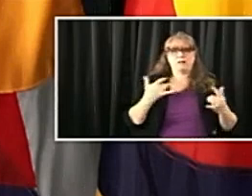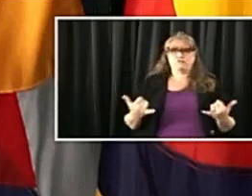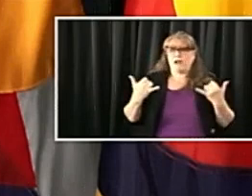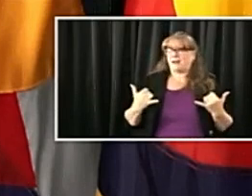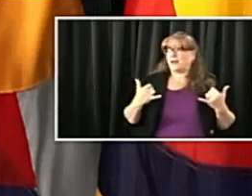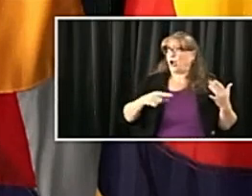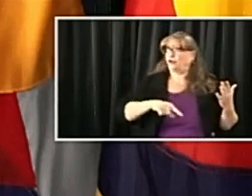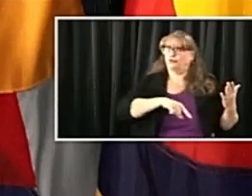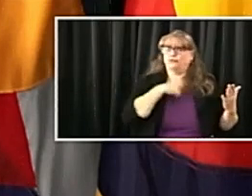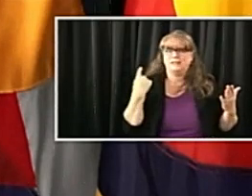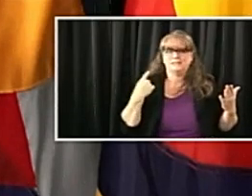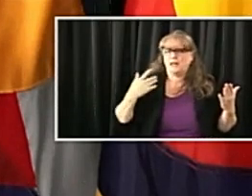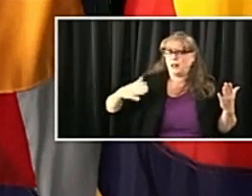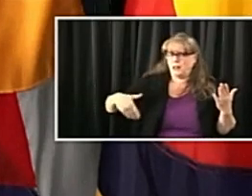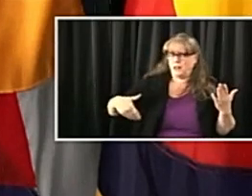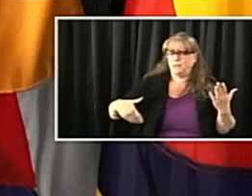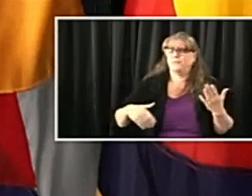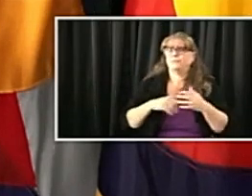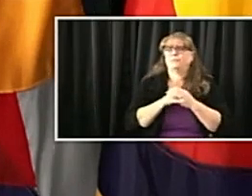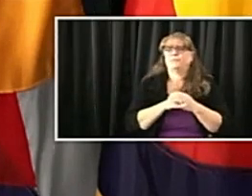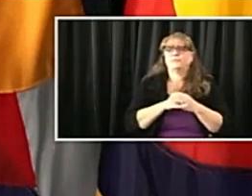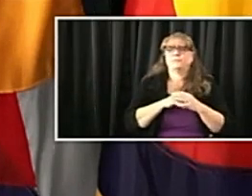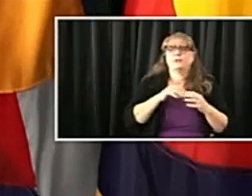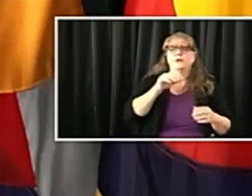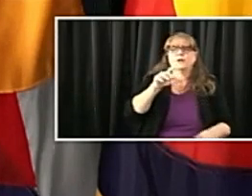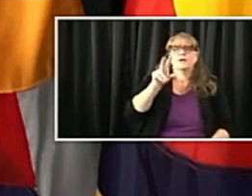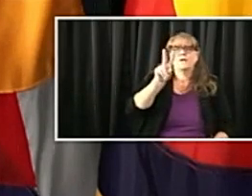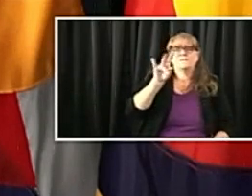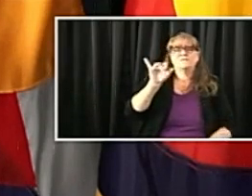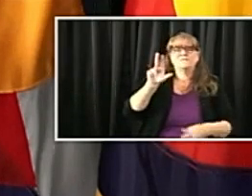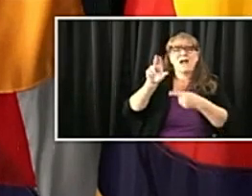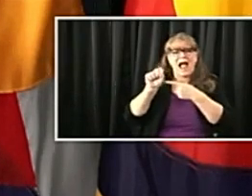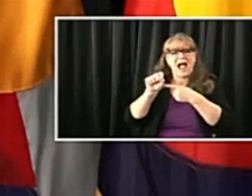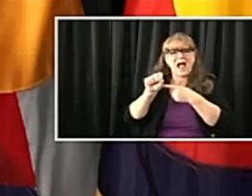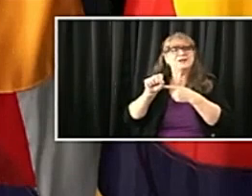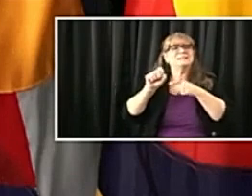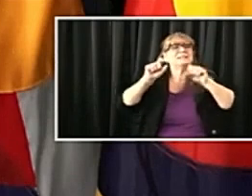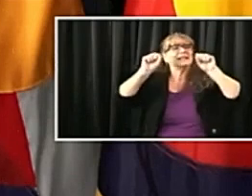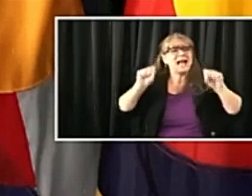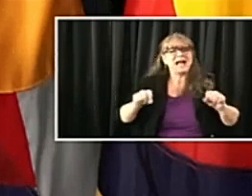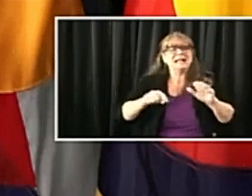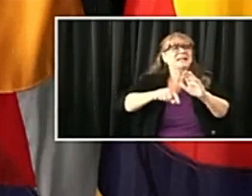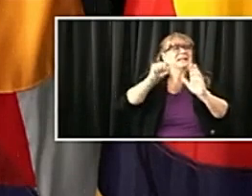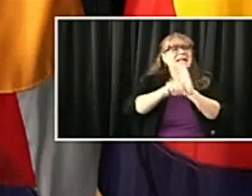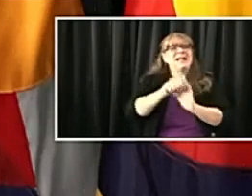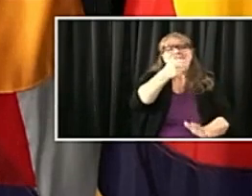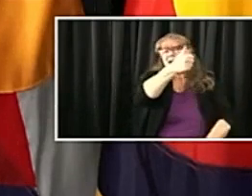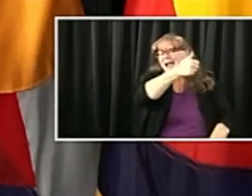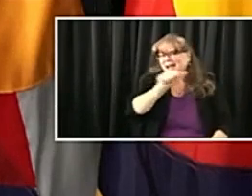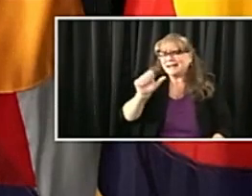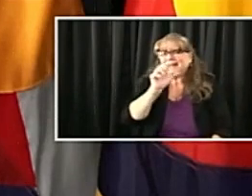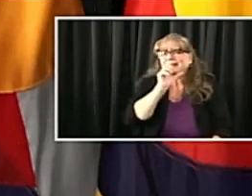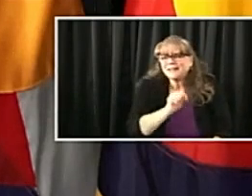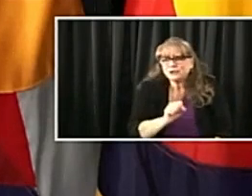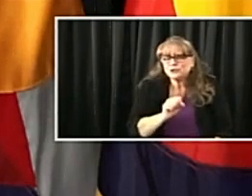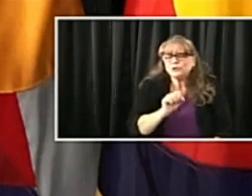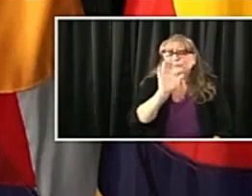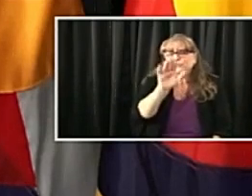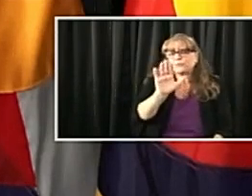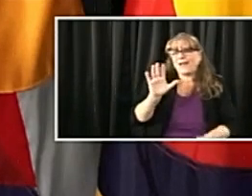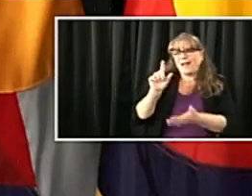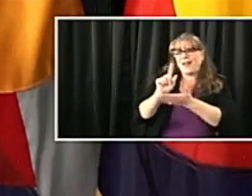infected. The virus can take, people of all ages. Colorado lost an 18-year-old last week. It's affected people, and there's certainly